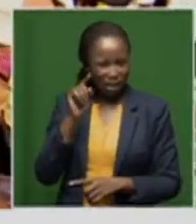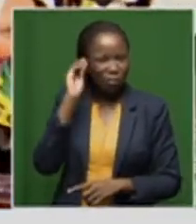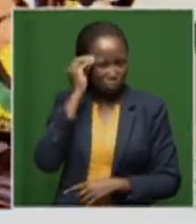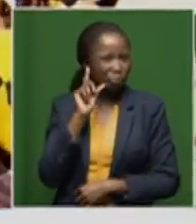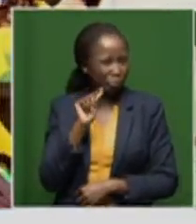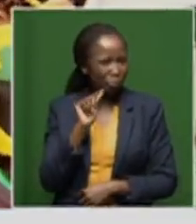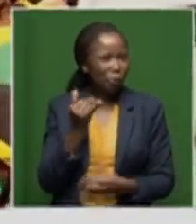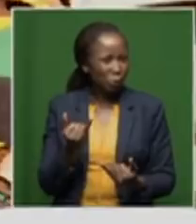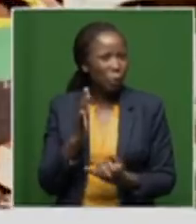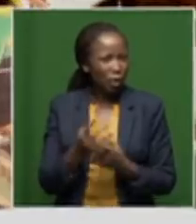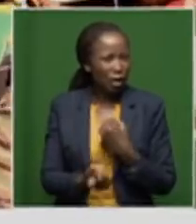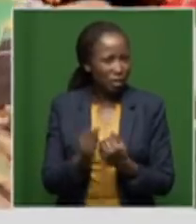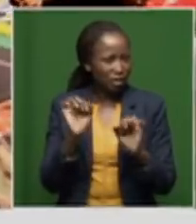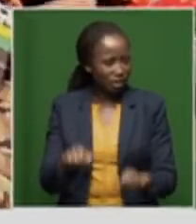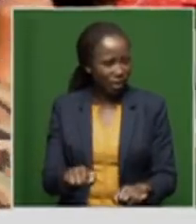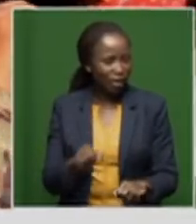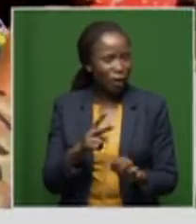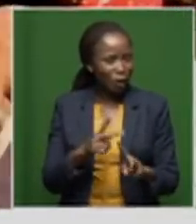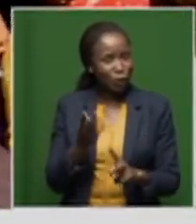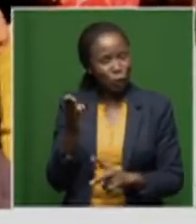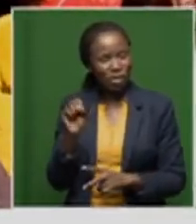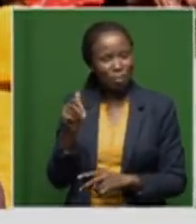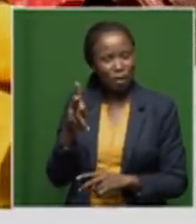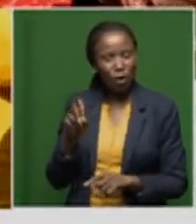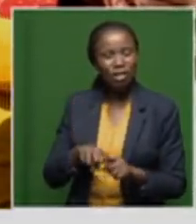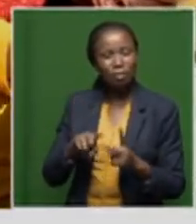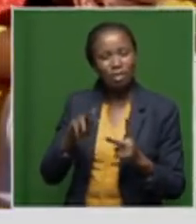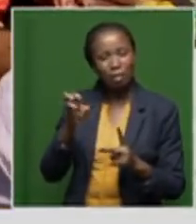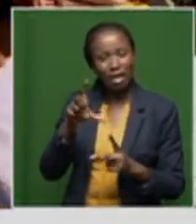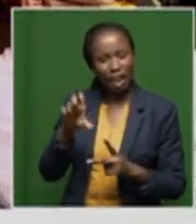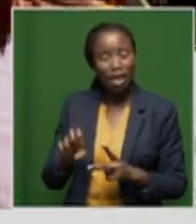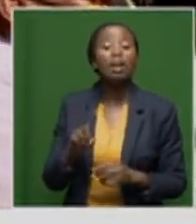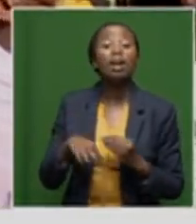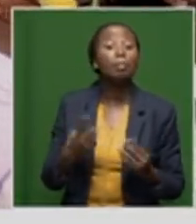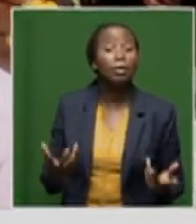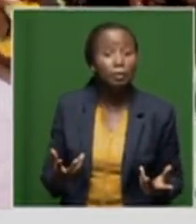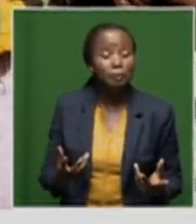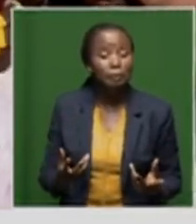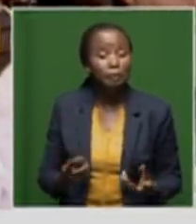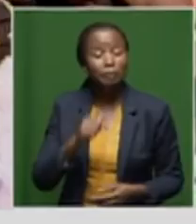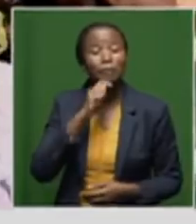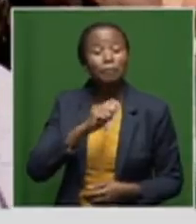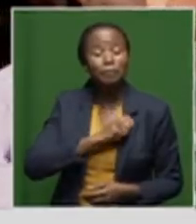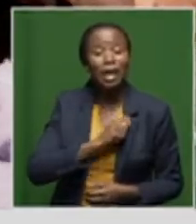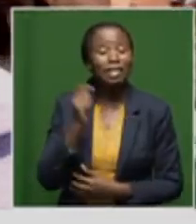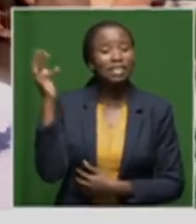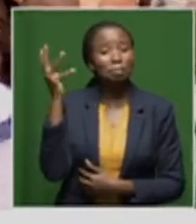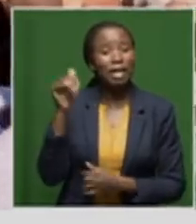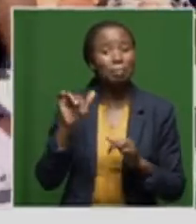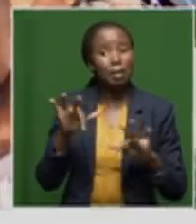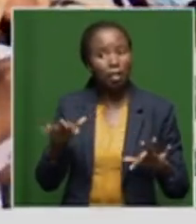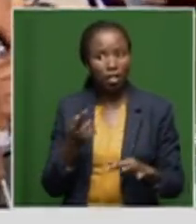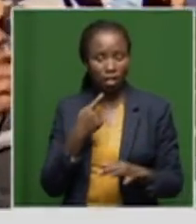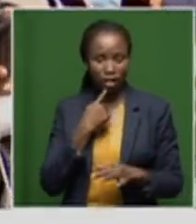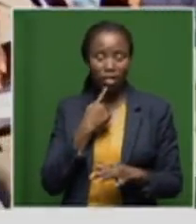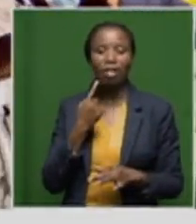interesting today, Samgelo, and to you, Simpiwe, as well, in terms of what the speakers are going